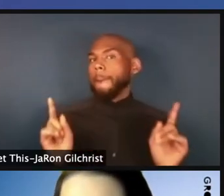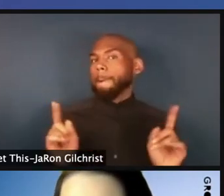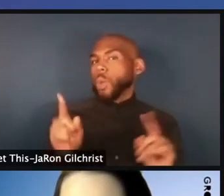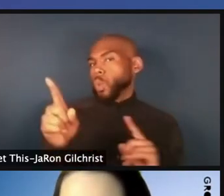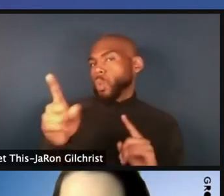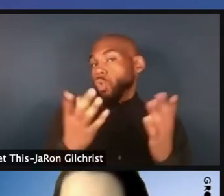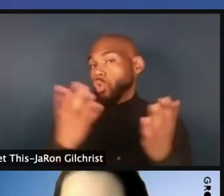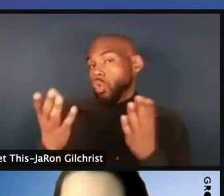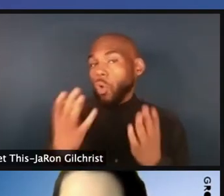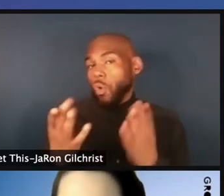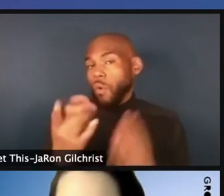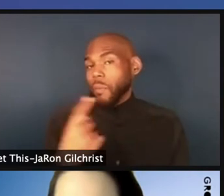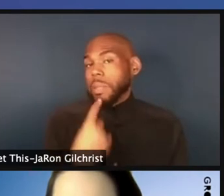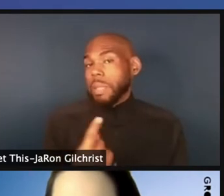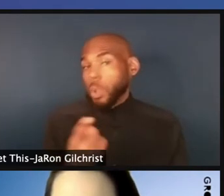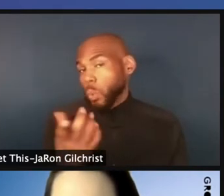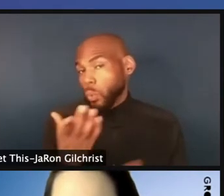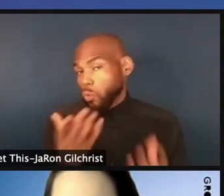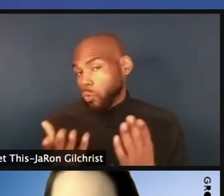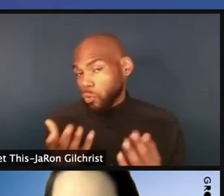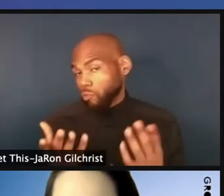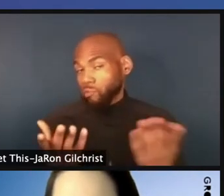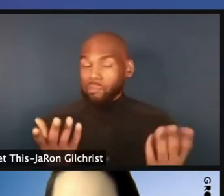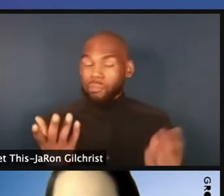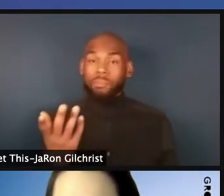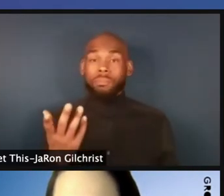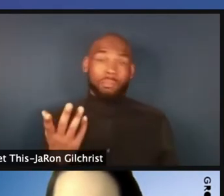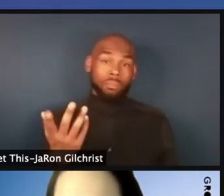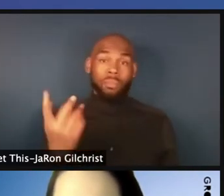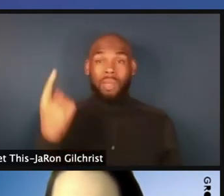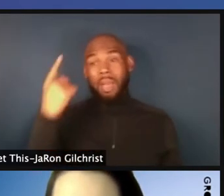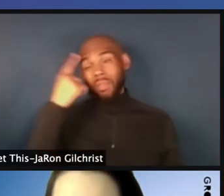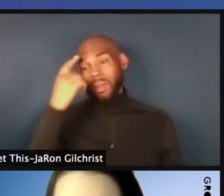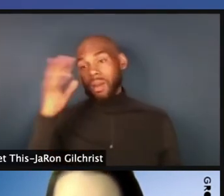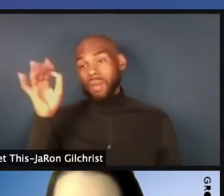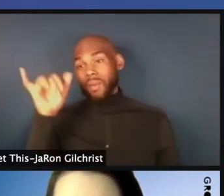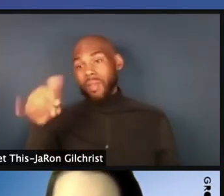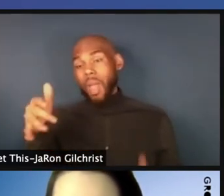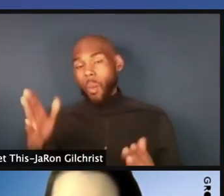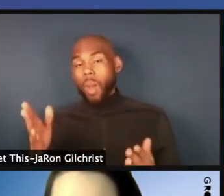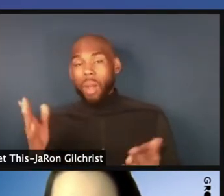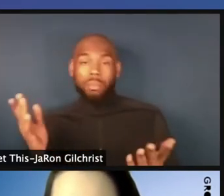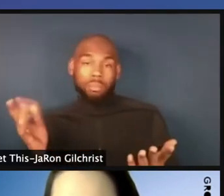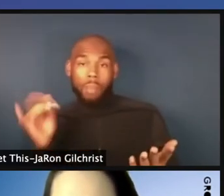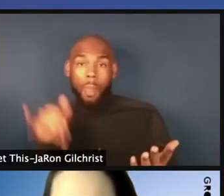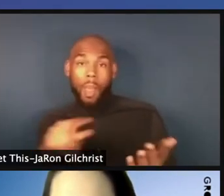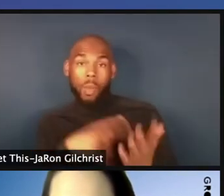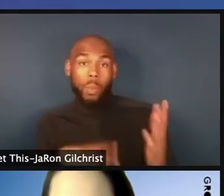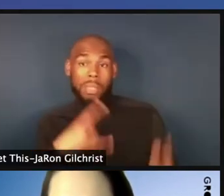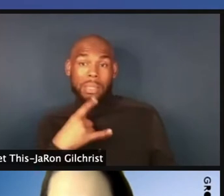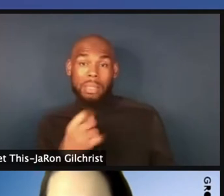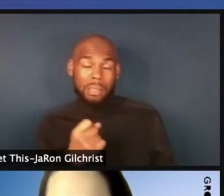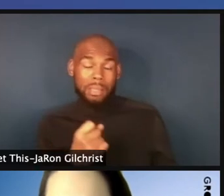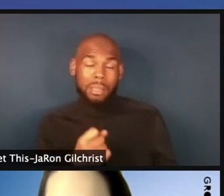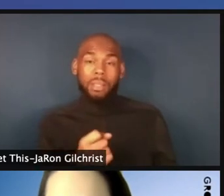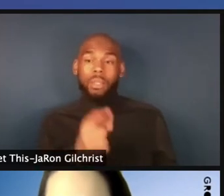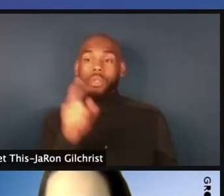so thinking of it that way, which is what it is, you cannot put